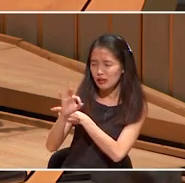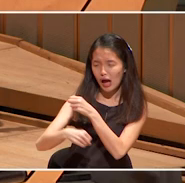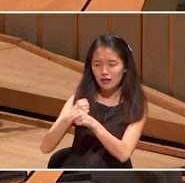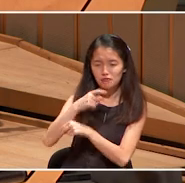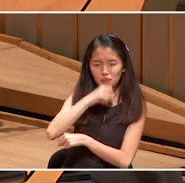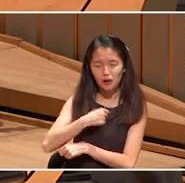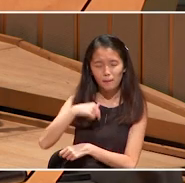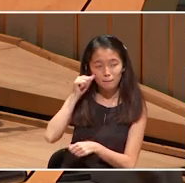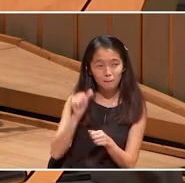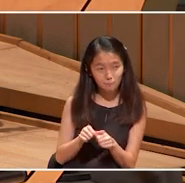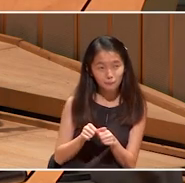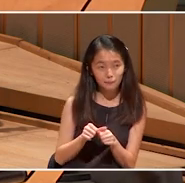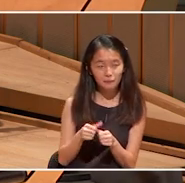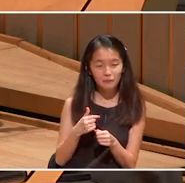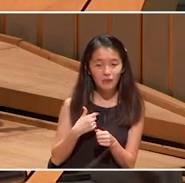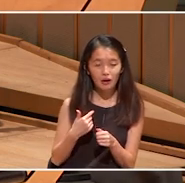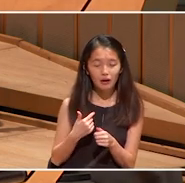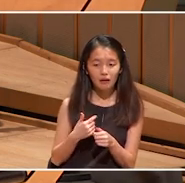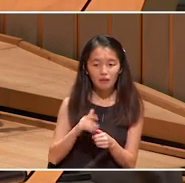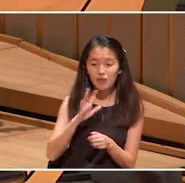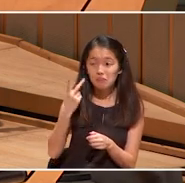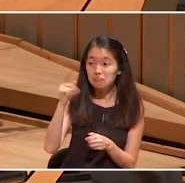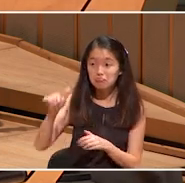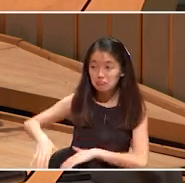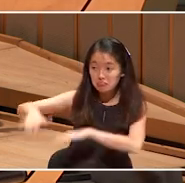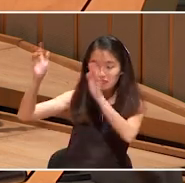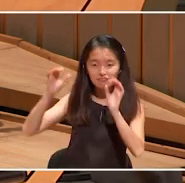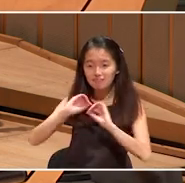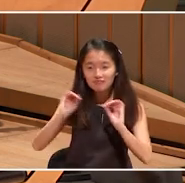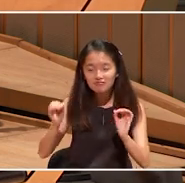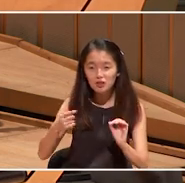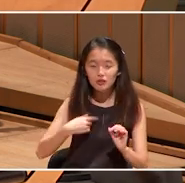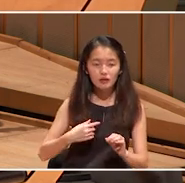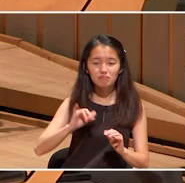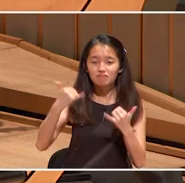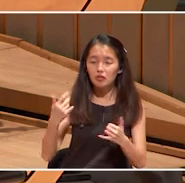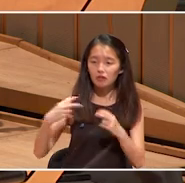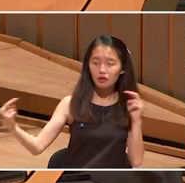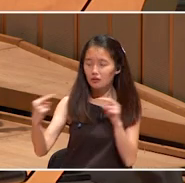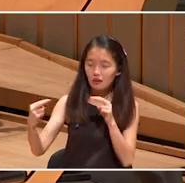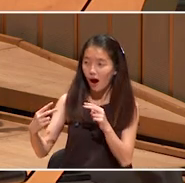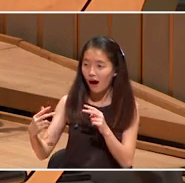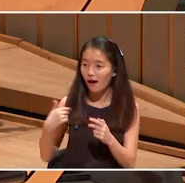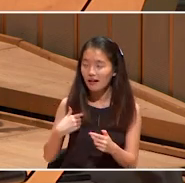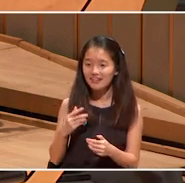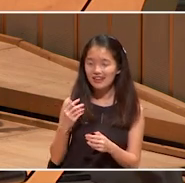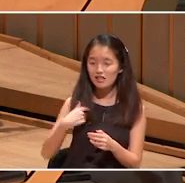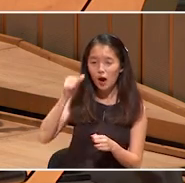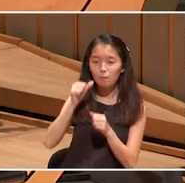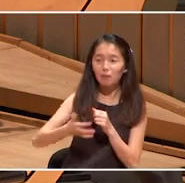and I haven't seen him all this time. I just saw him now, and I said, "Do you know what? I had a massive crush on